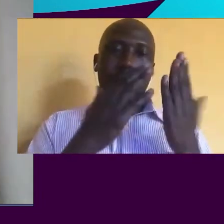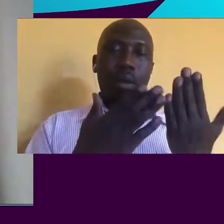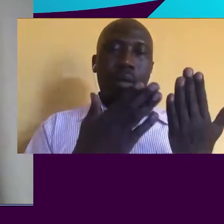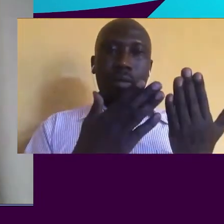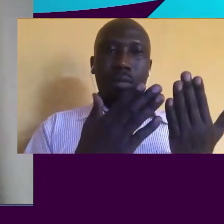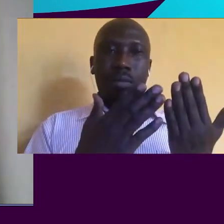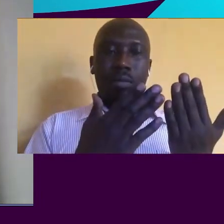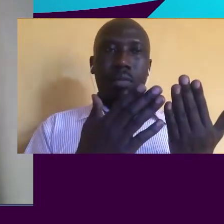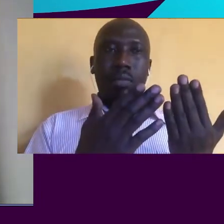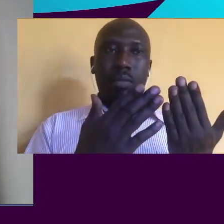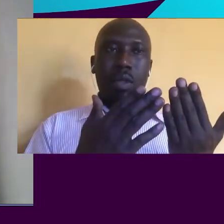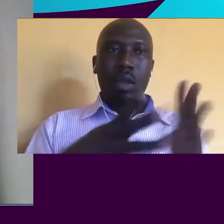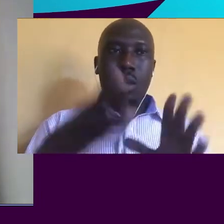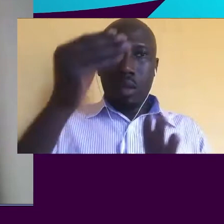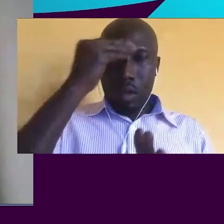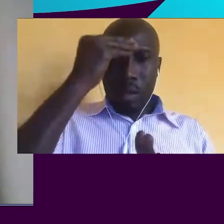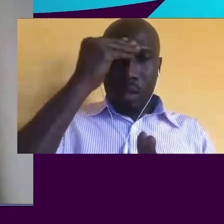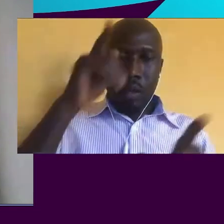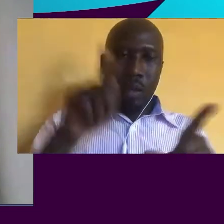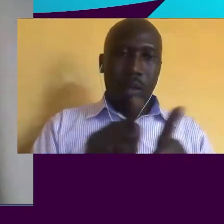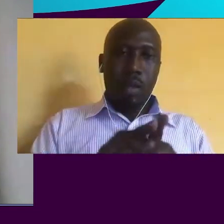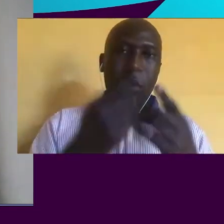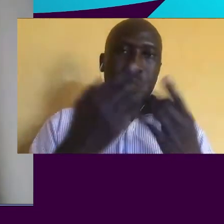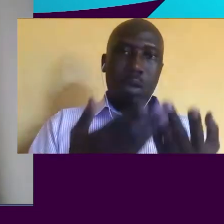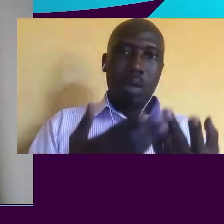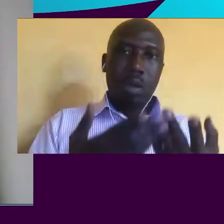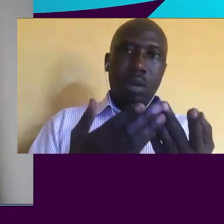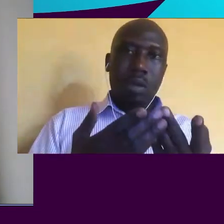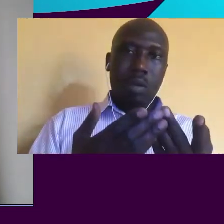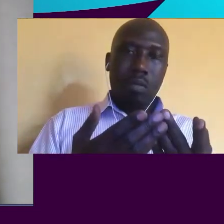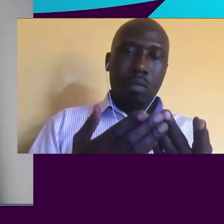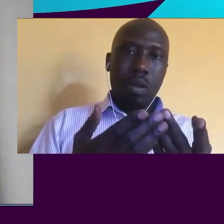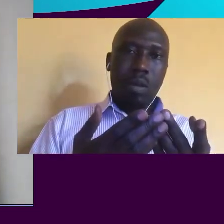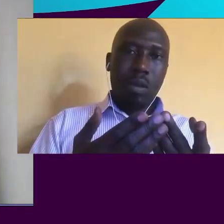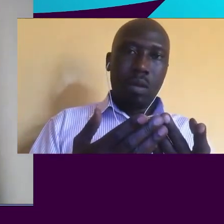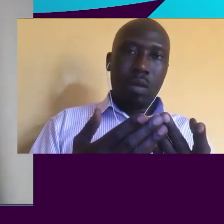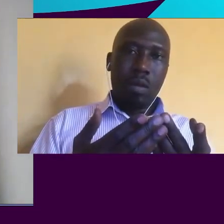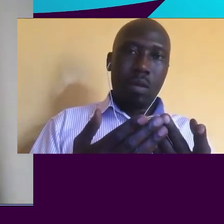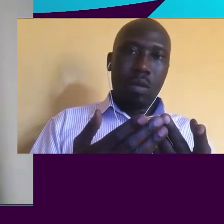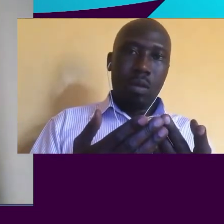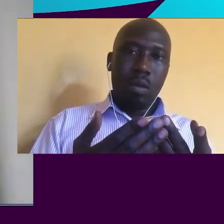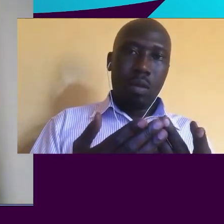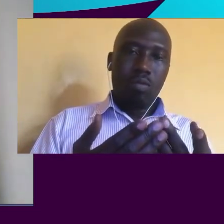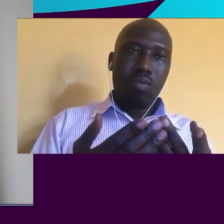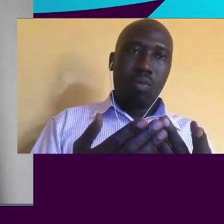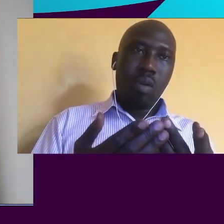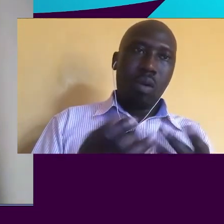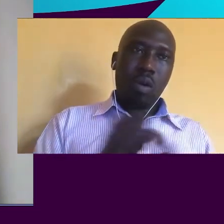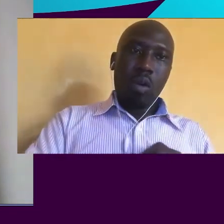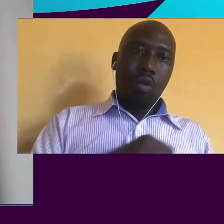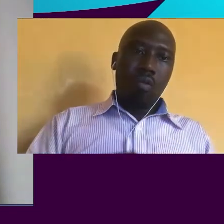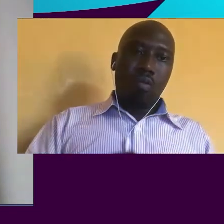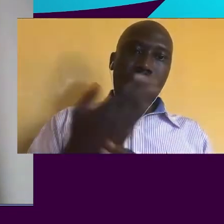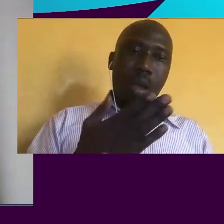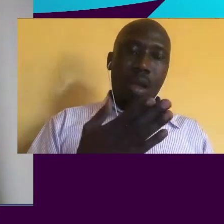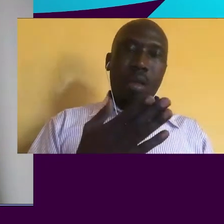educator there called Nomonde Mashabane, who she had a job in sports administration,